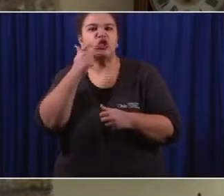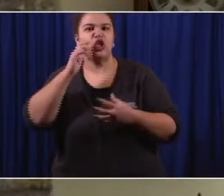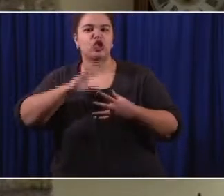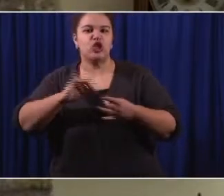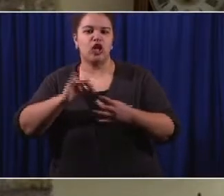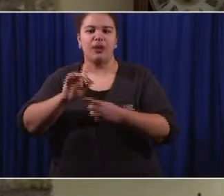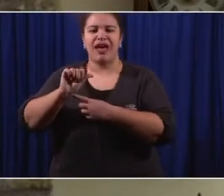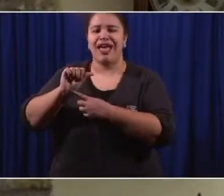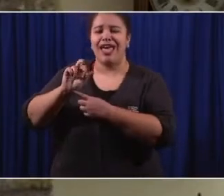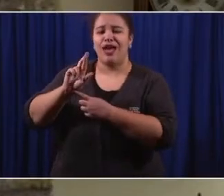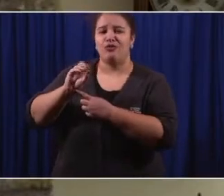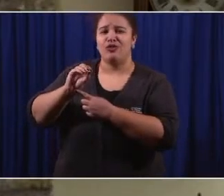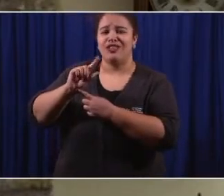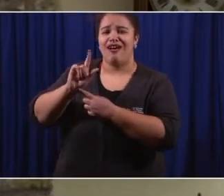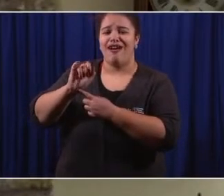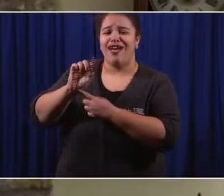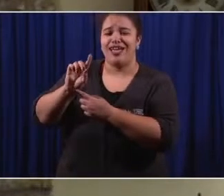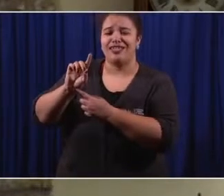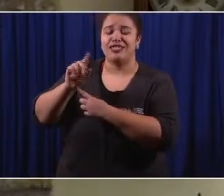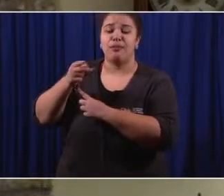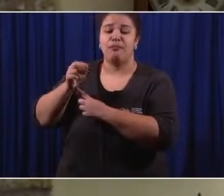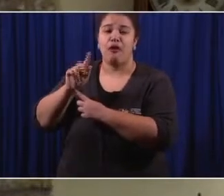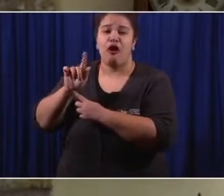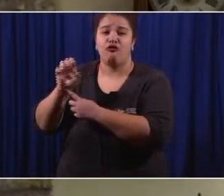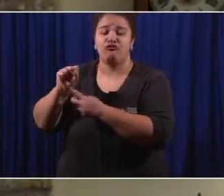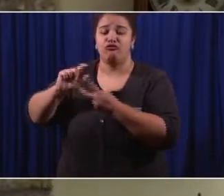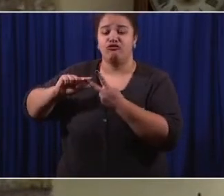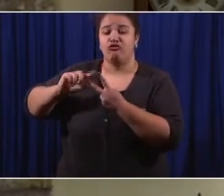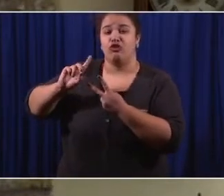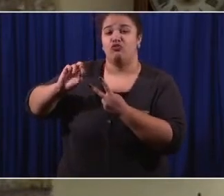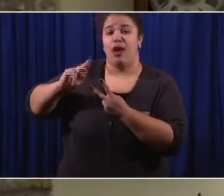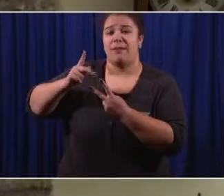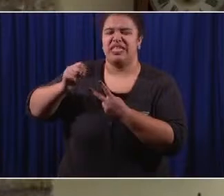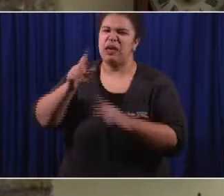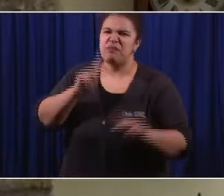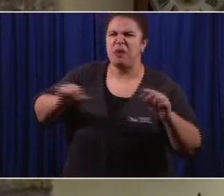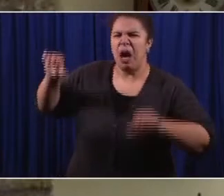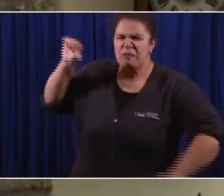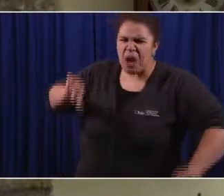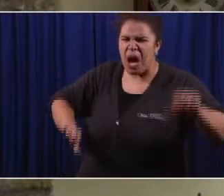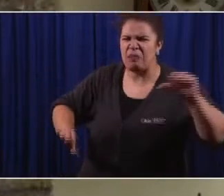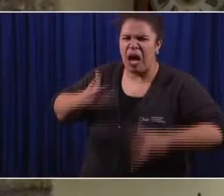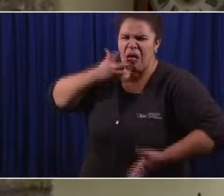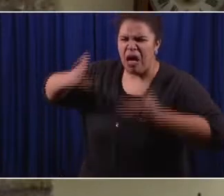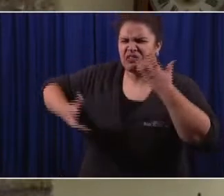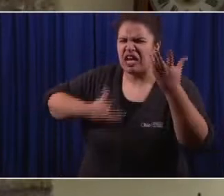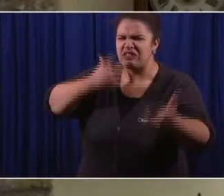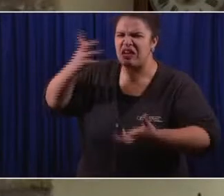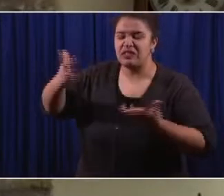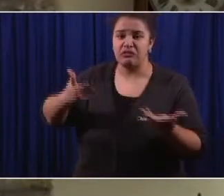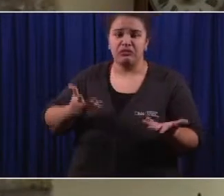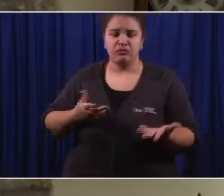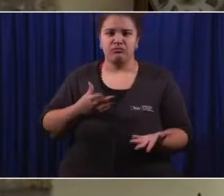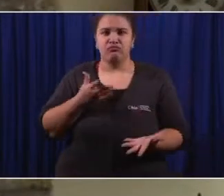So given all the prior guidance to this, is there a defense or a reason for it?